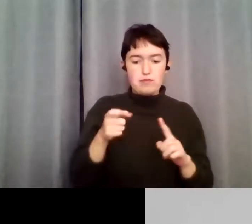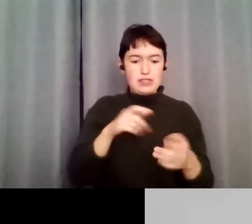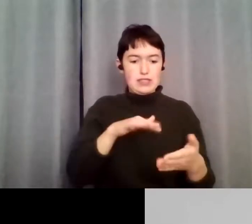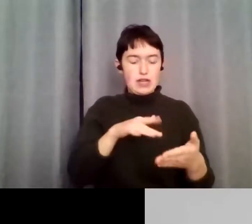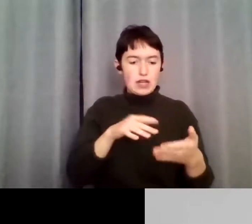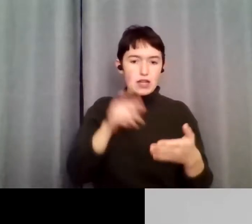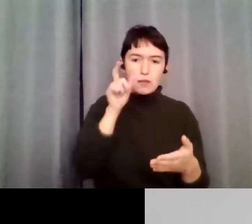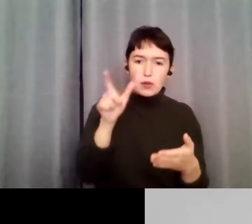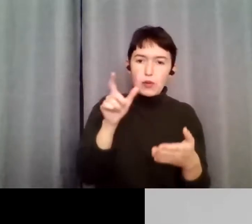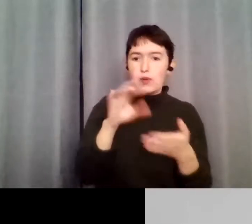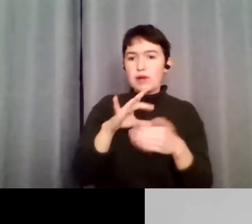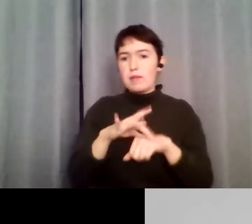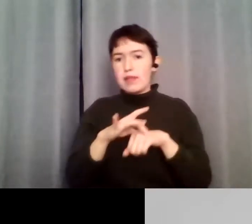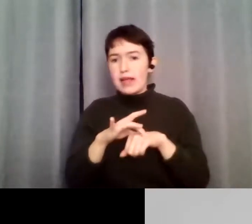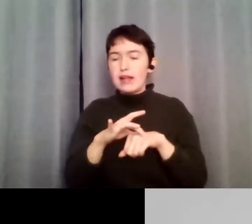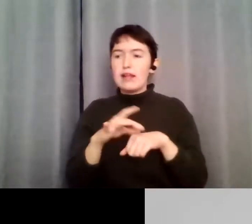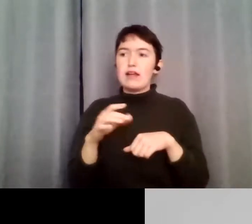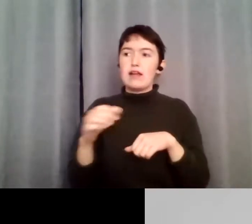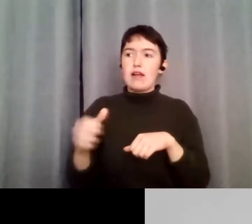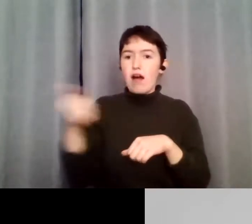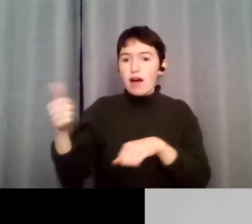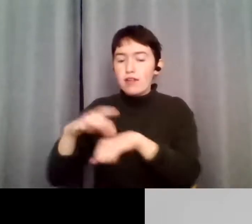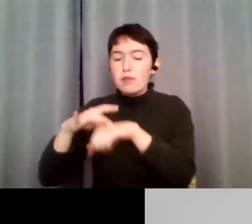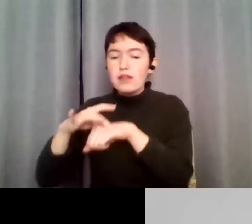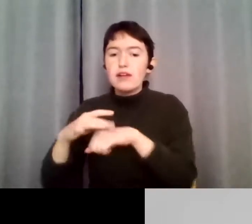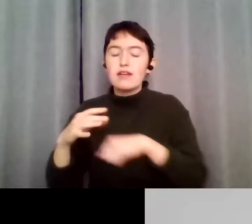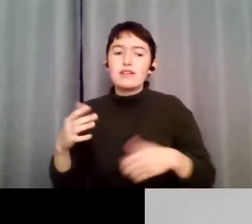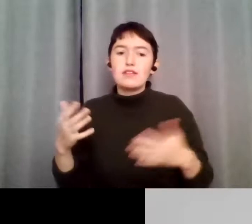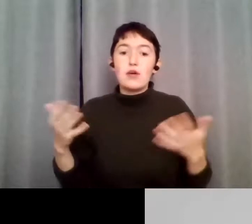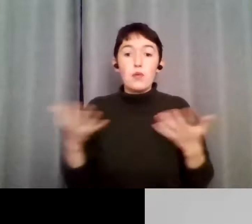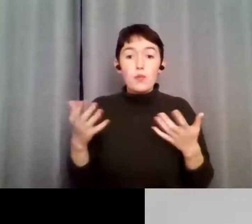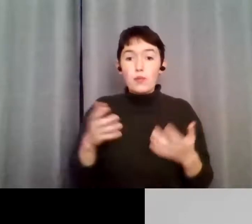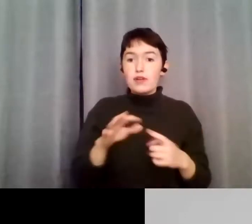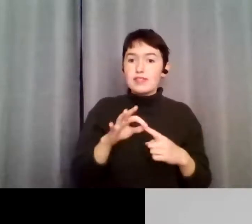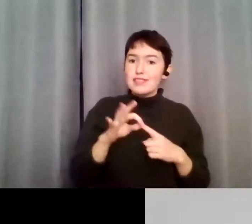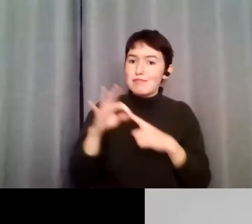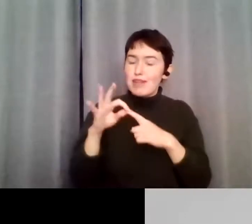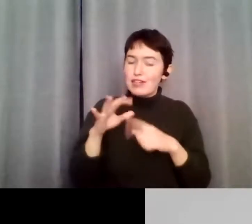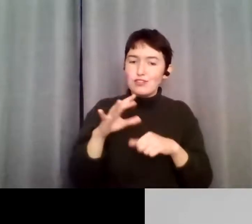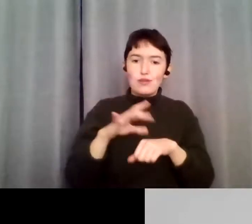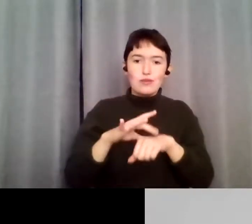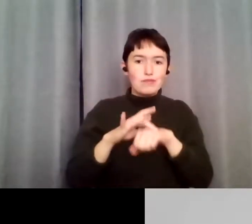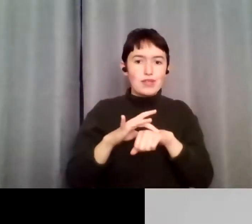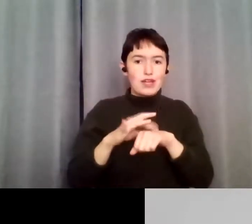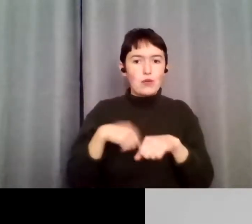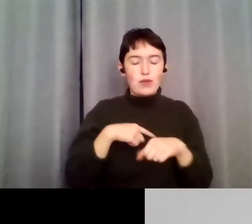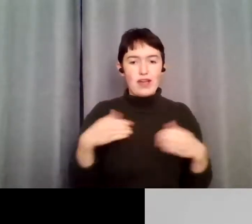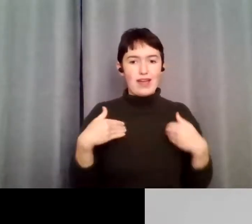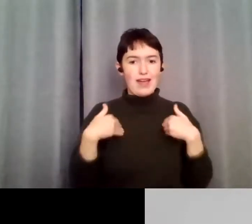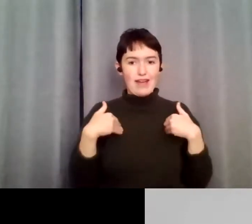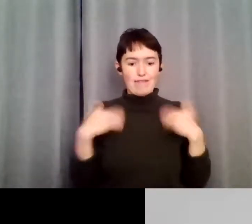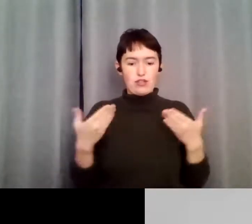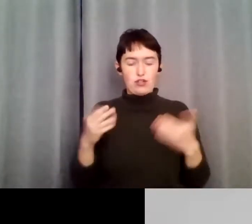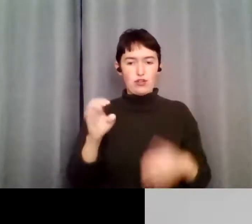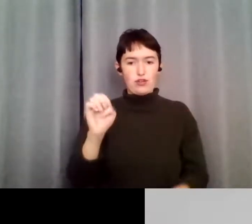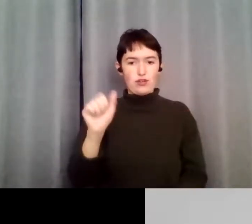is what a special world we have right here. And so, so I think that the big